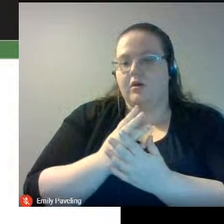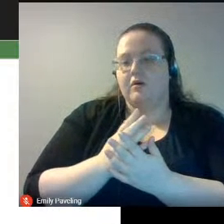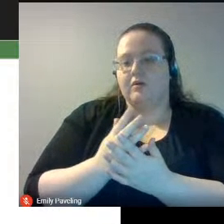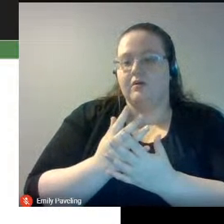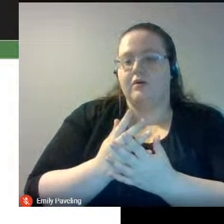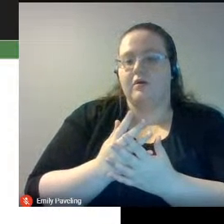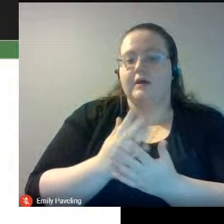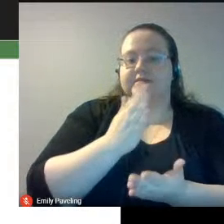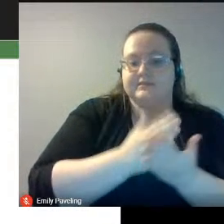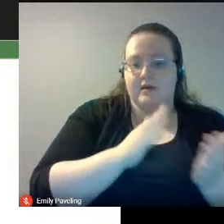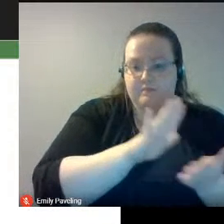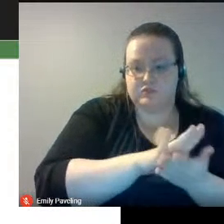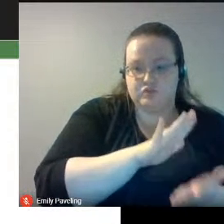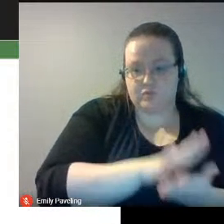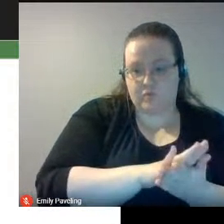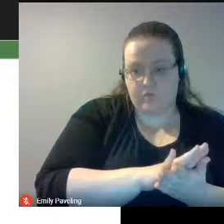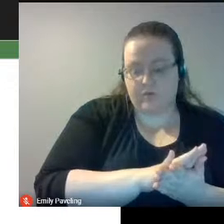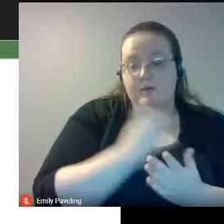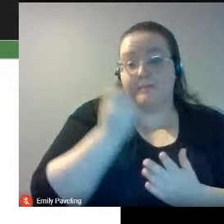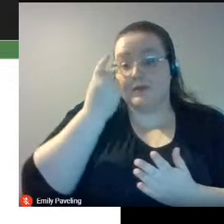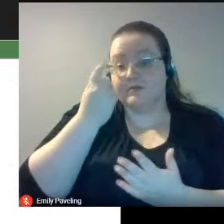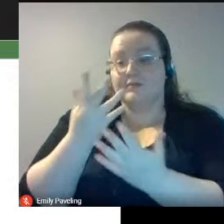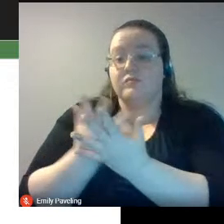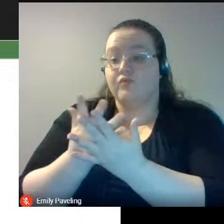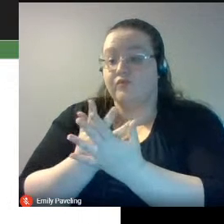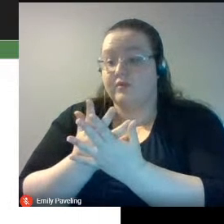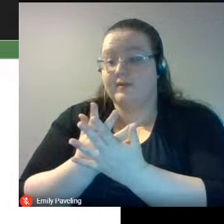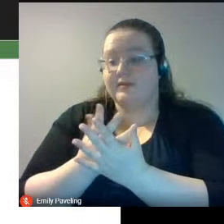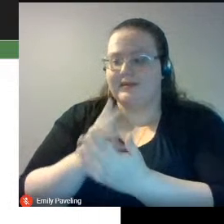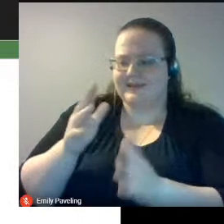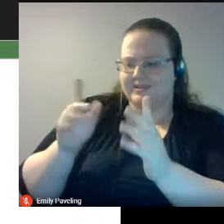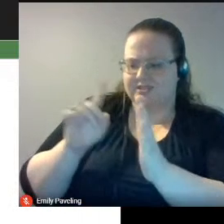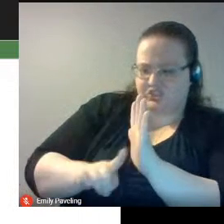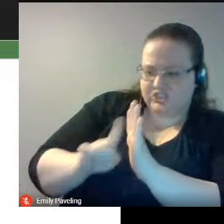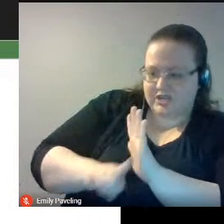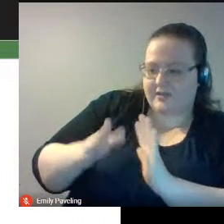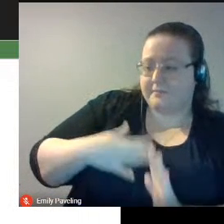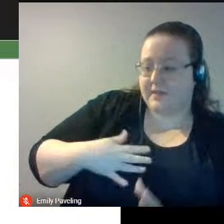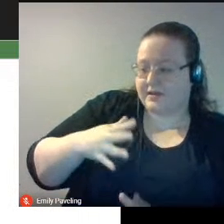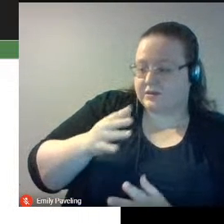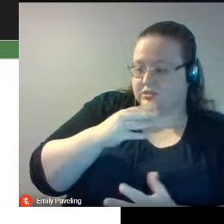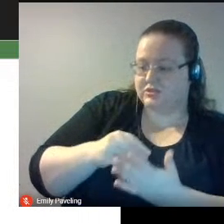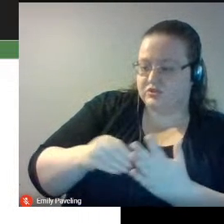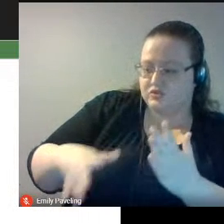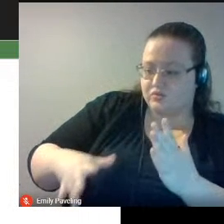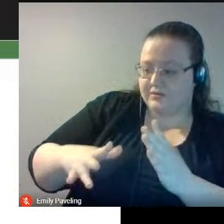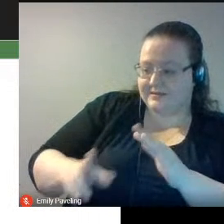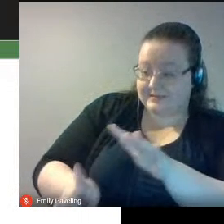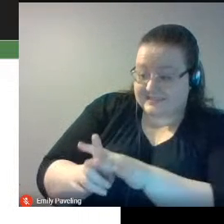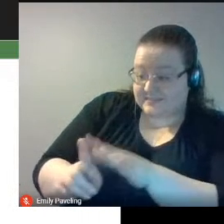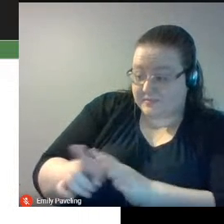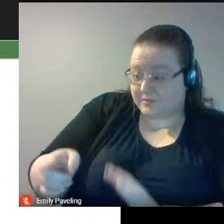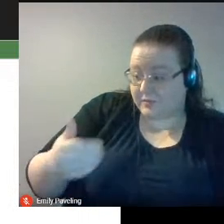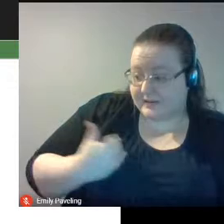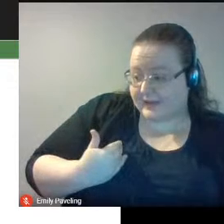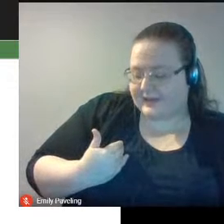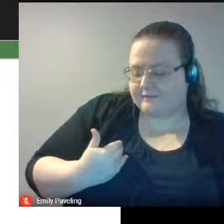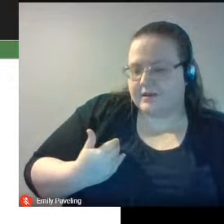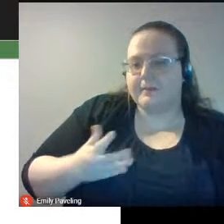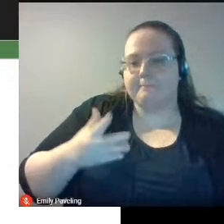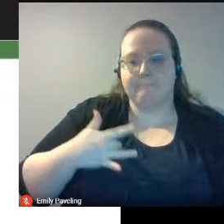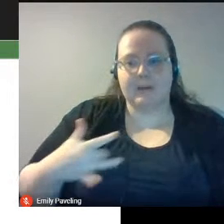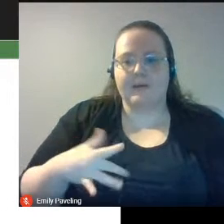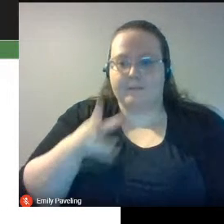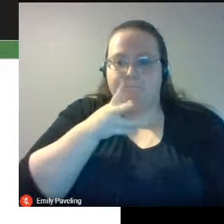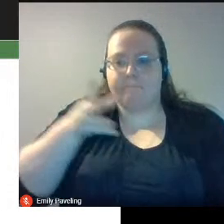school. Through the first wave of COVID-19, our nurses have become experts in case and contact management